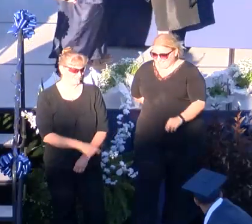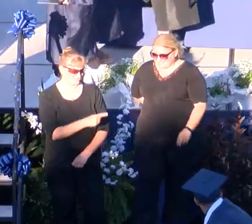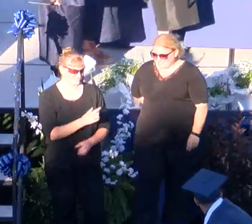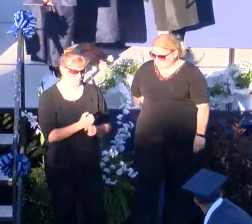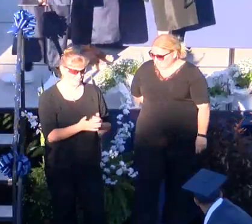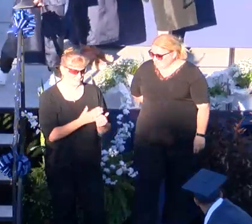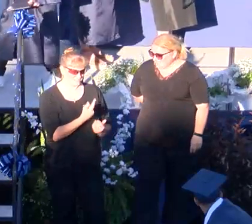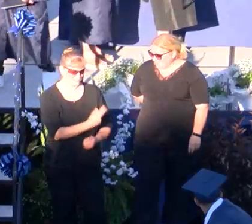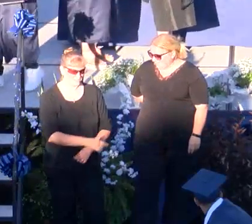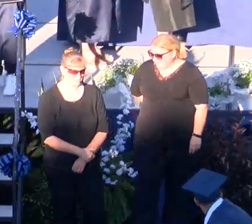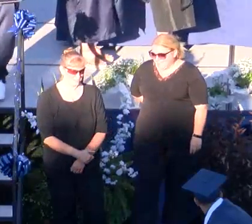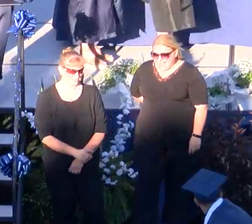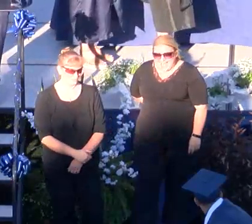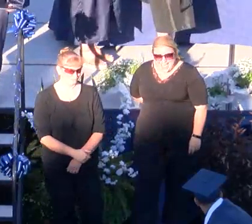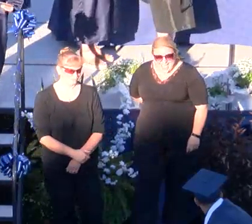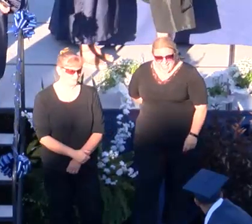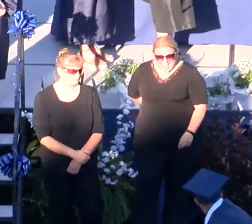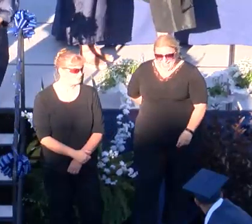Carlos Garcia.